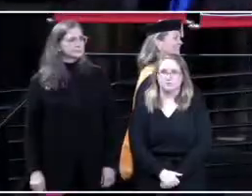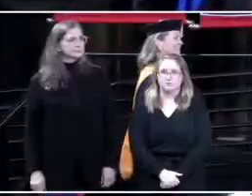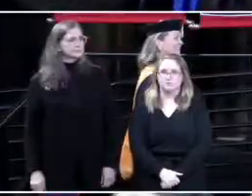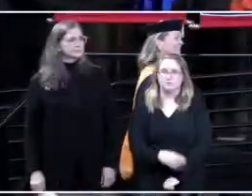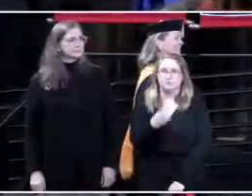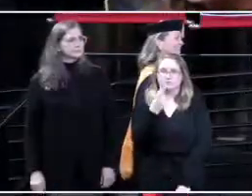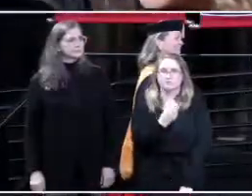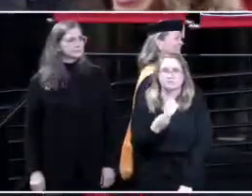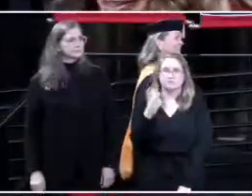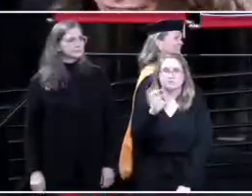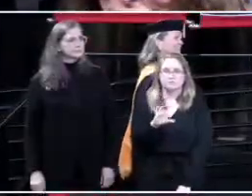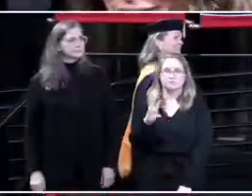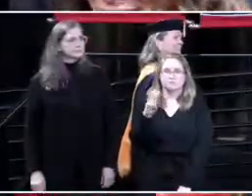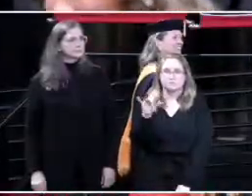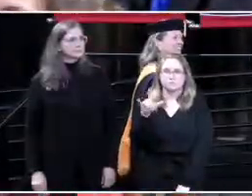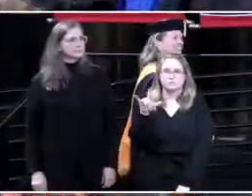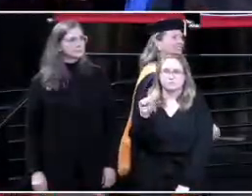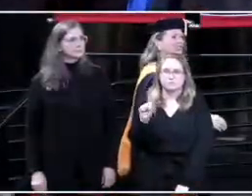Hunter Claus Wallace,